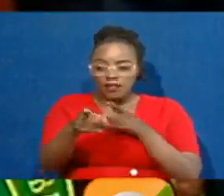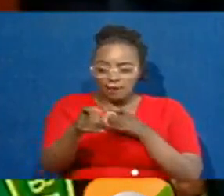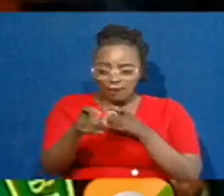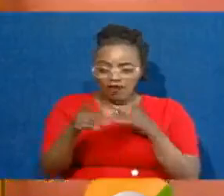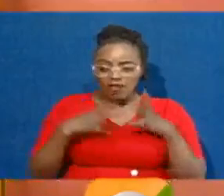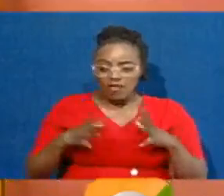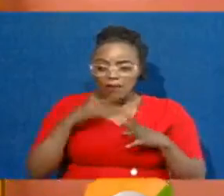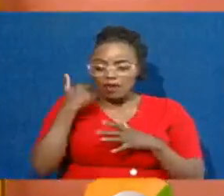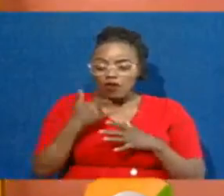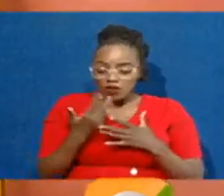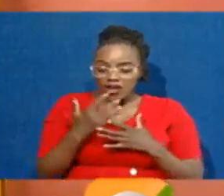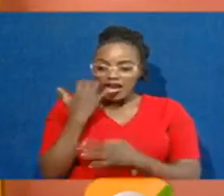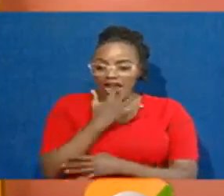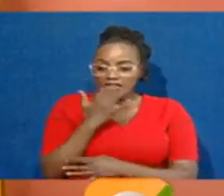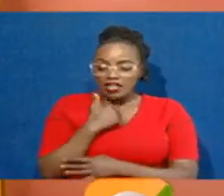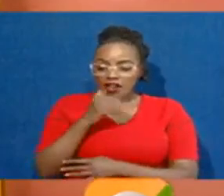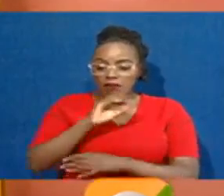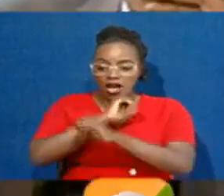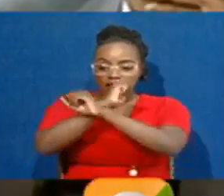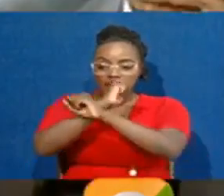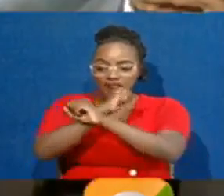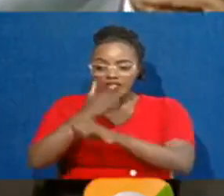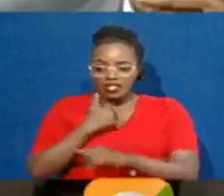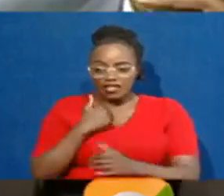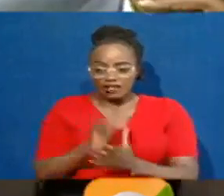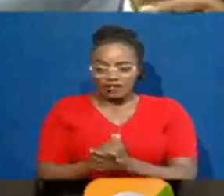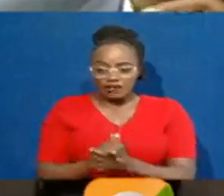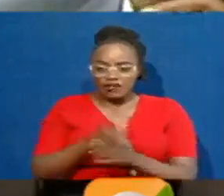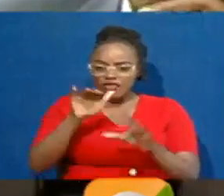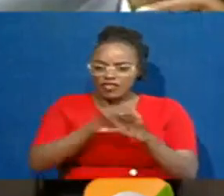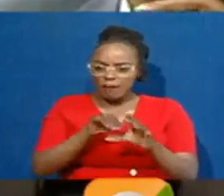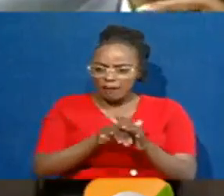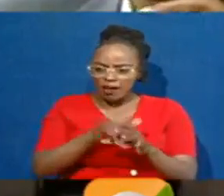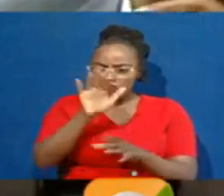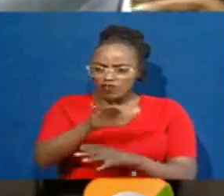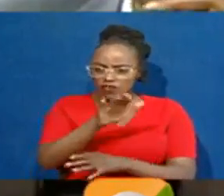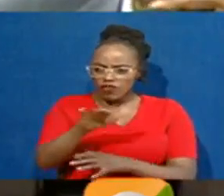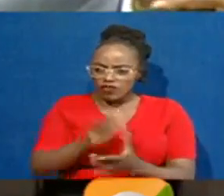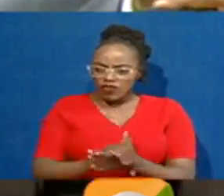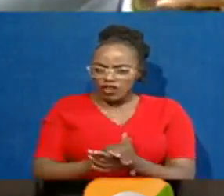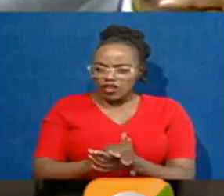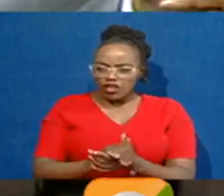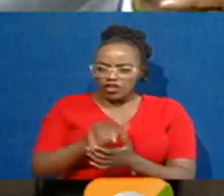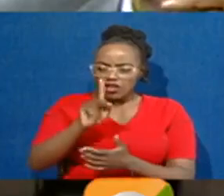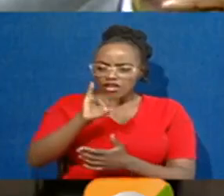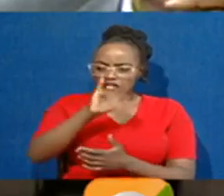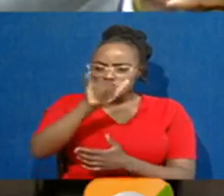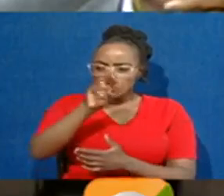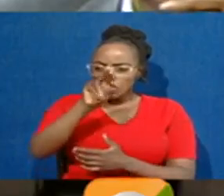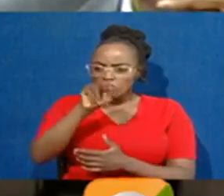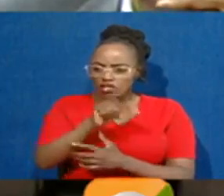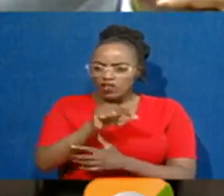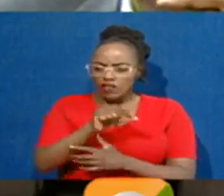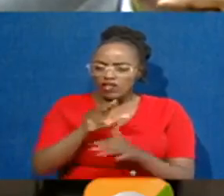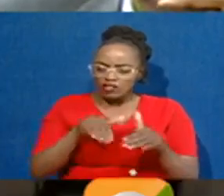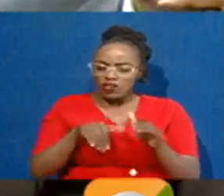for his blood, Gachagua had his defenders. Is the member Honorable Kajiang